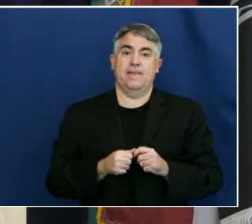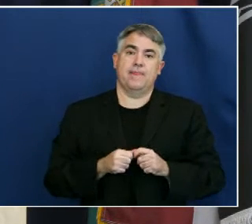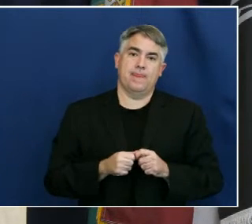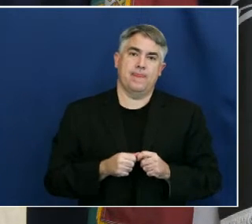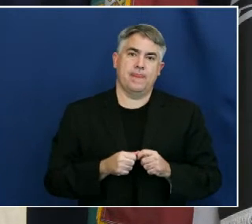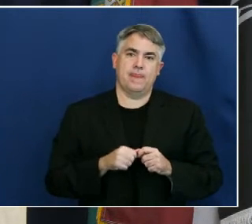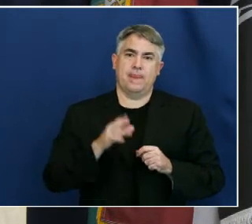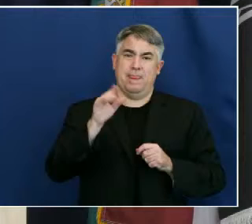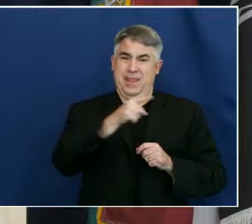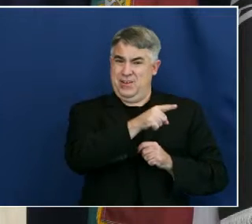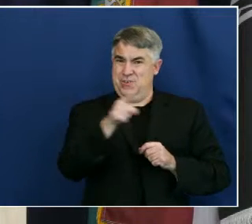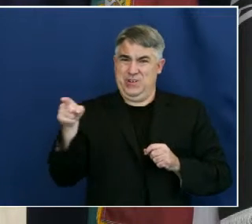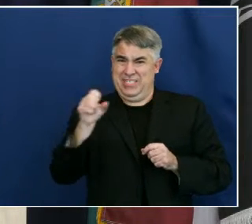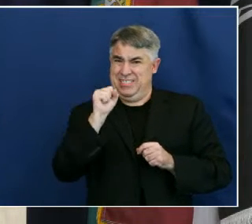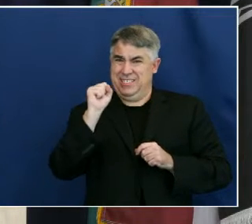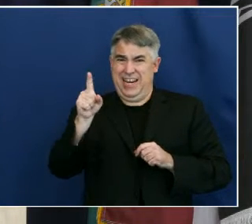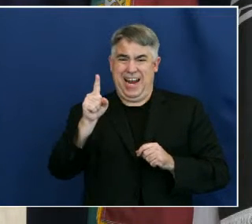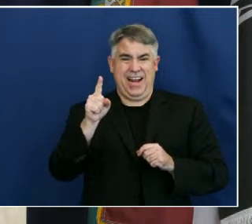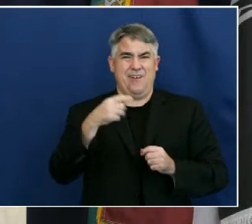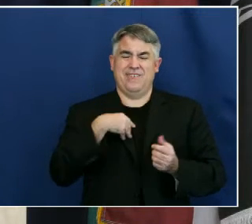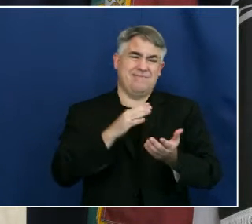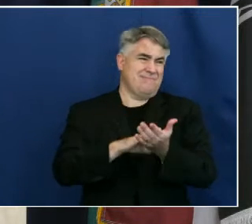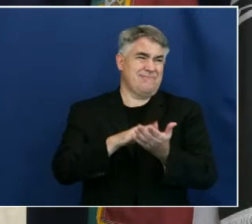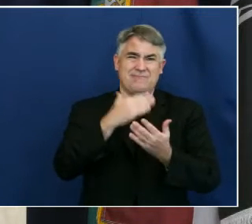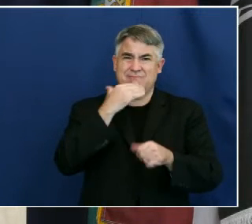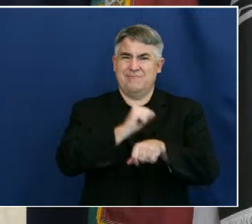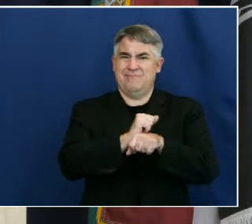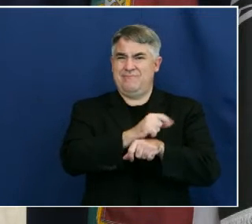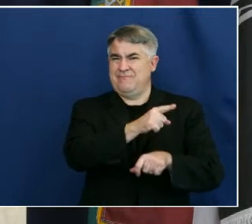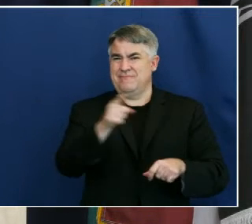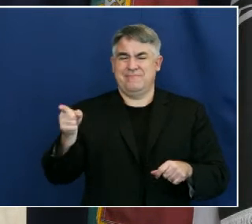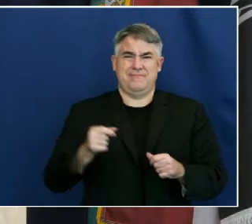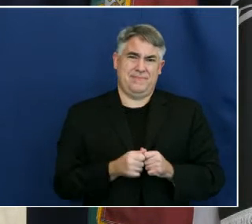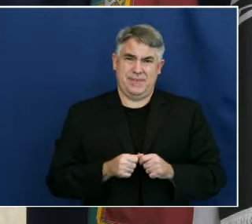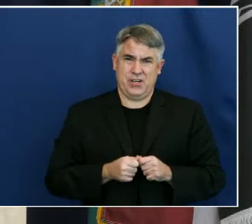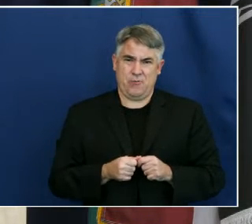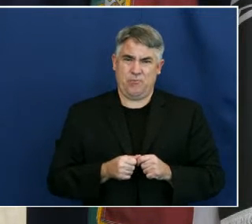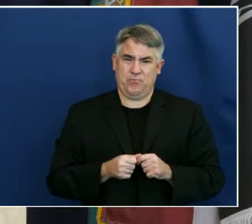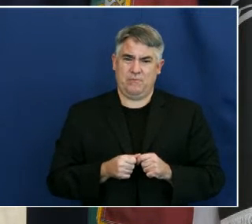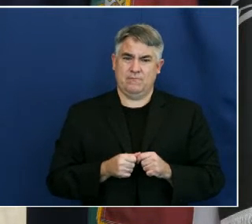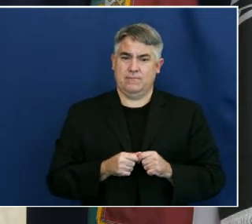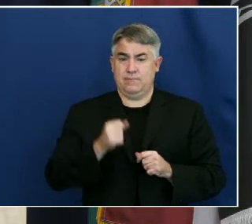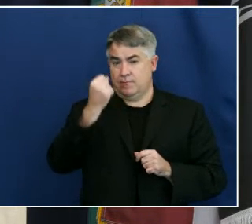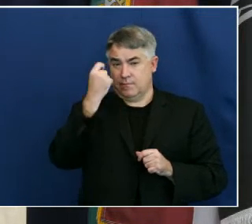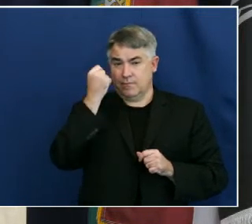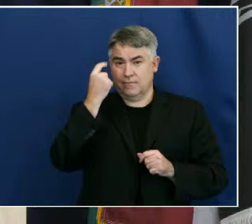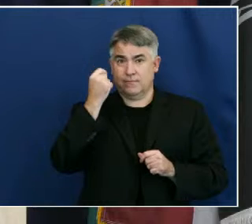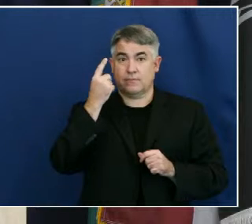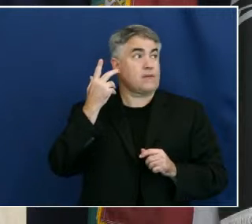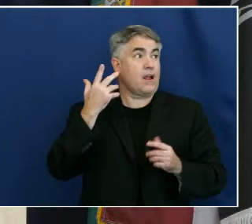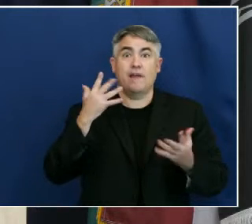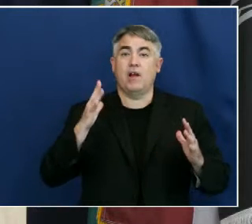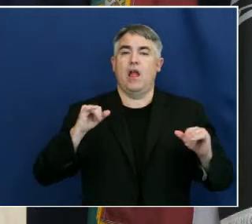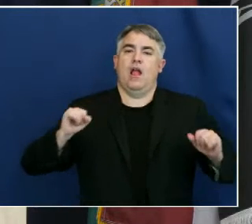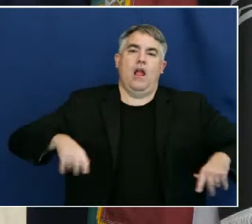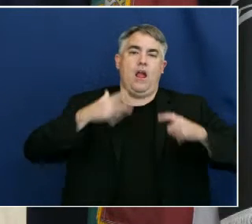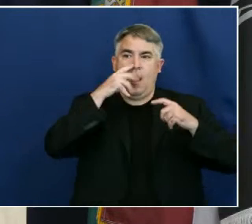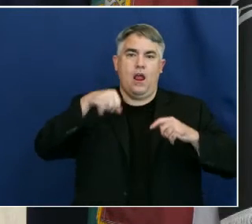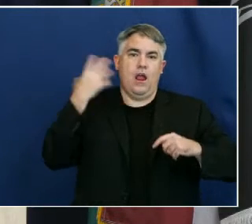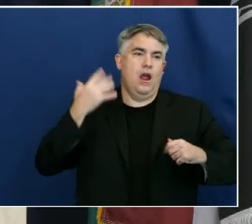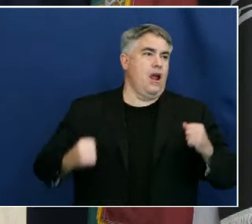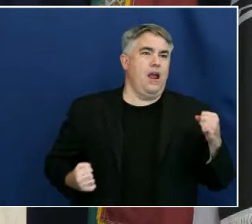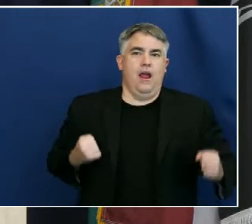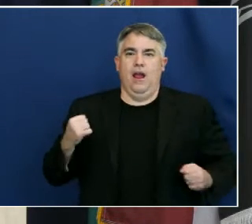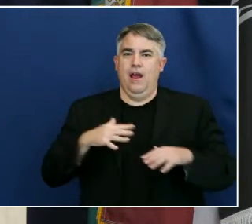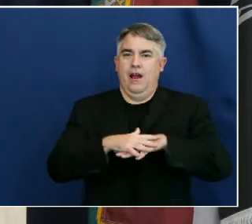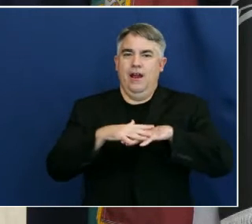in. But again, we want to keep it going. We don't want to lose our focus. We don't want to lose our vigilance, and so we want to continue to see the progress. But a